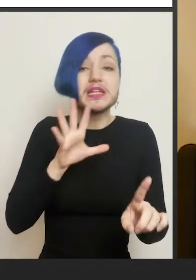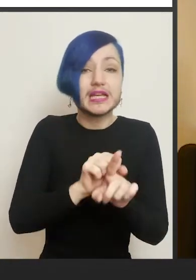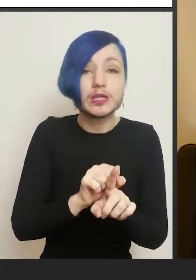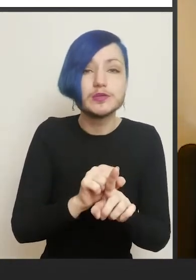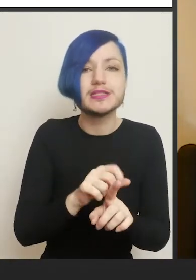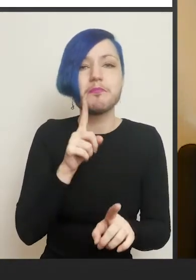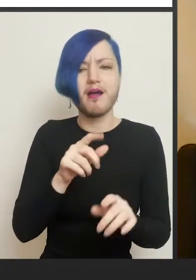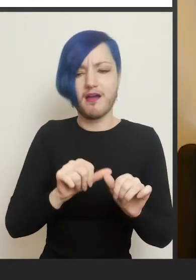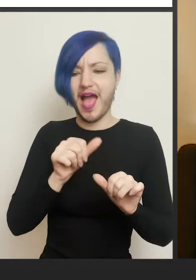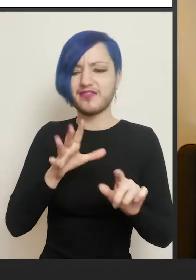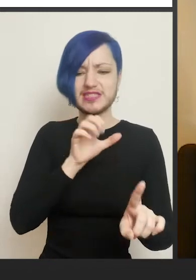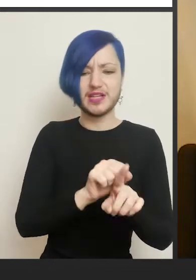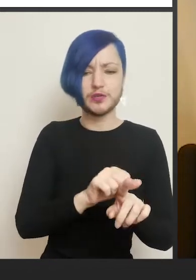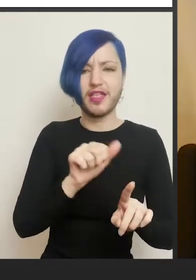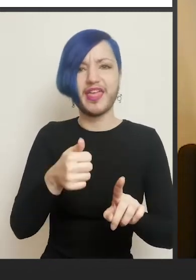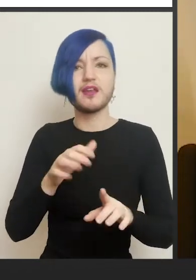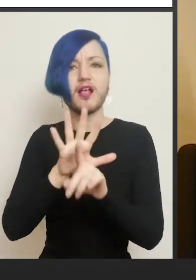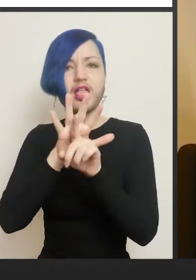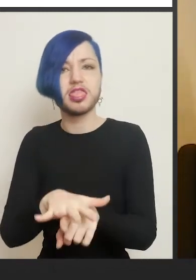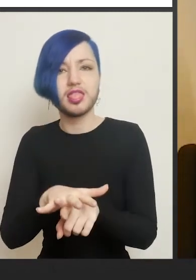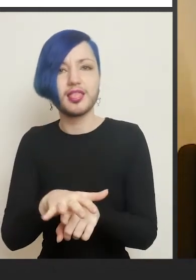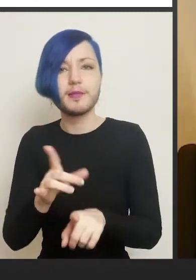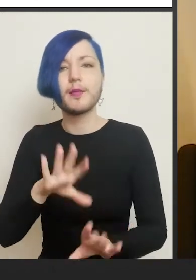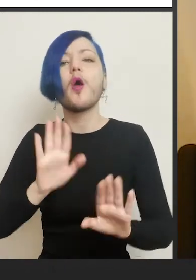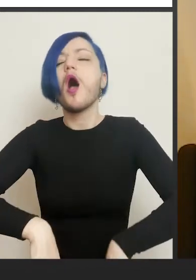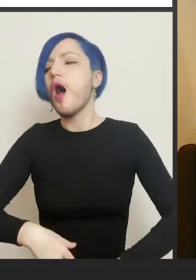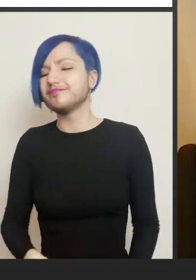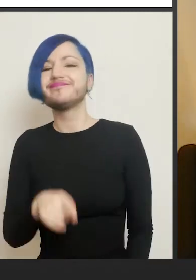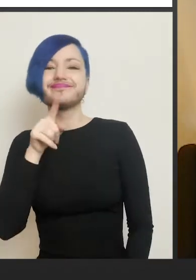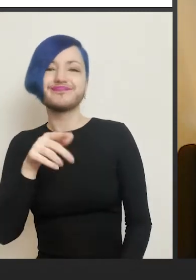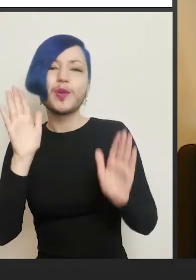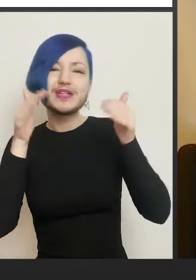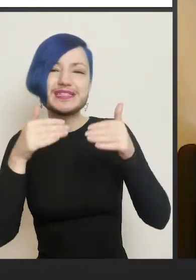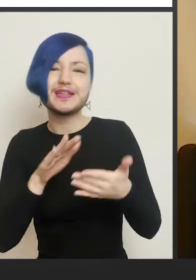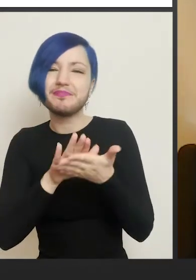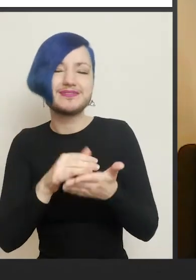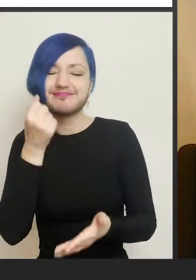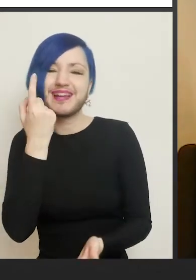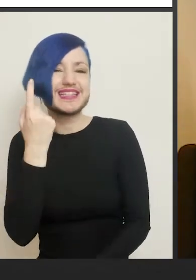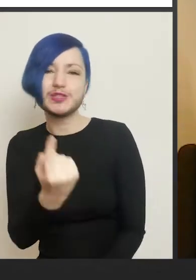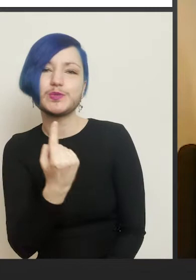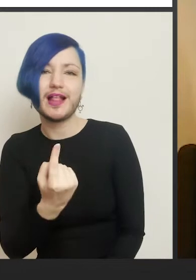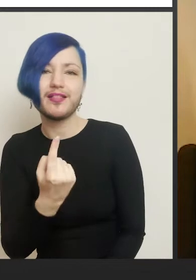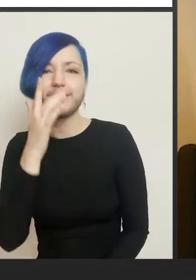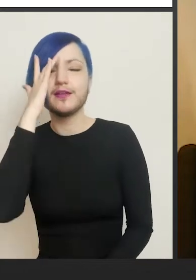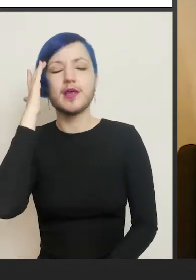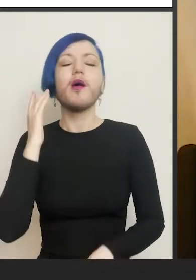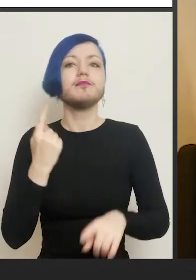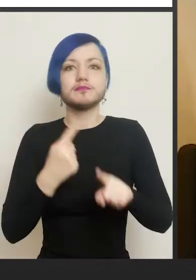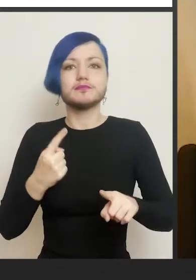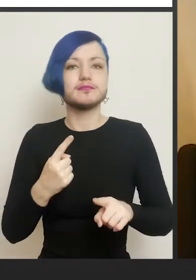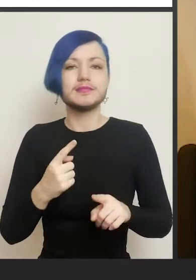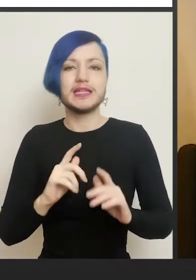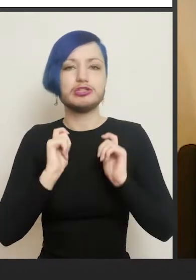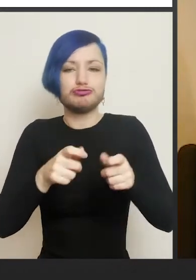But in fact, that actually led to discrimination, because people then did that thing where they said, you're autistic, you don't know yourself. So suddenly I'm a different person